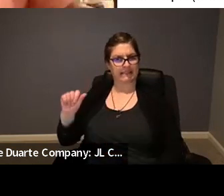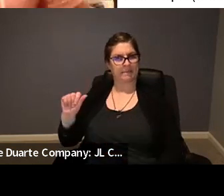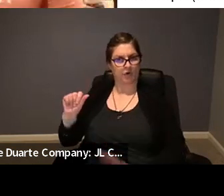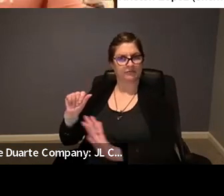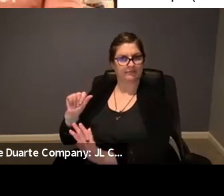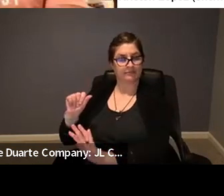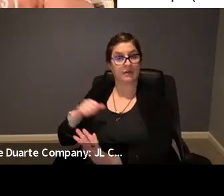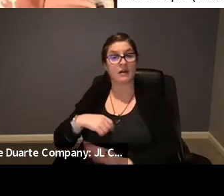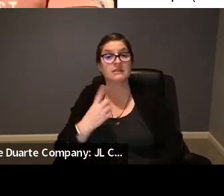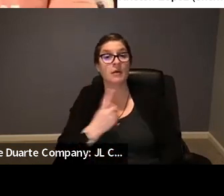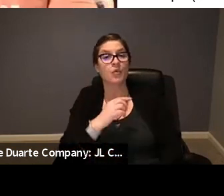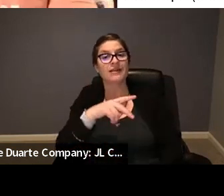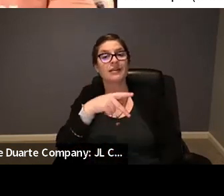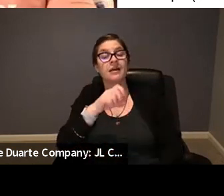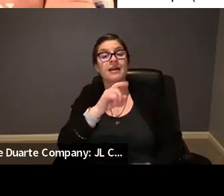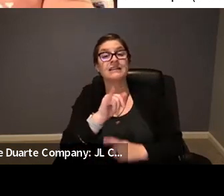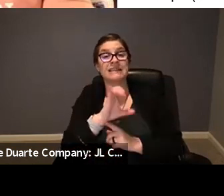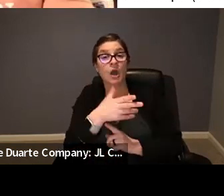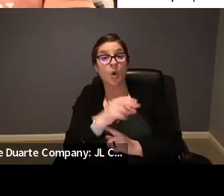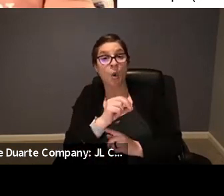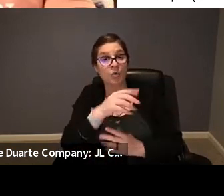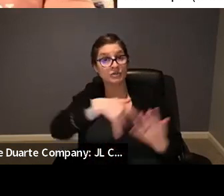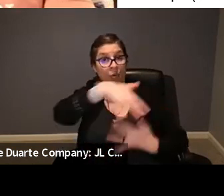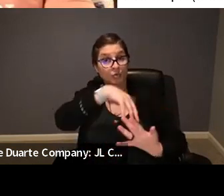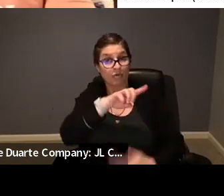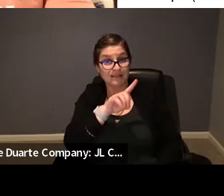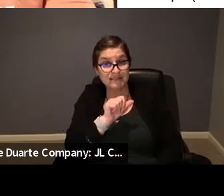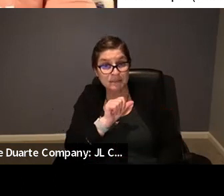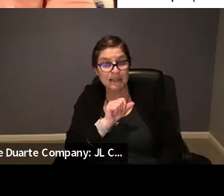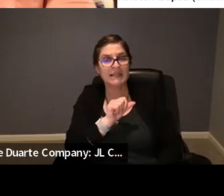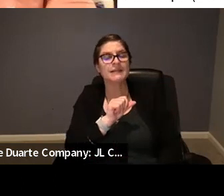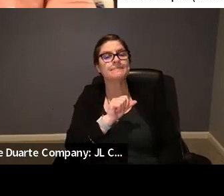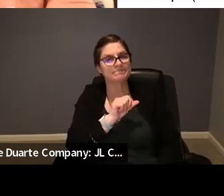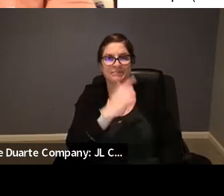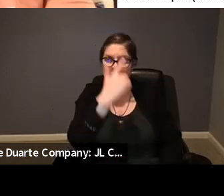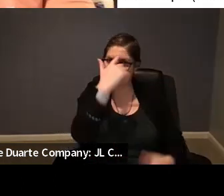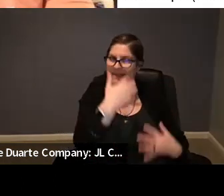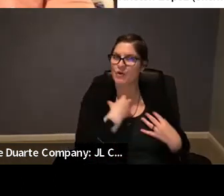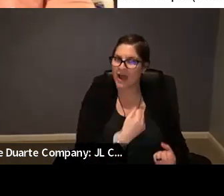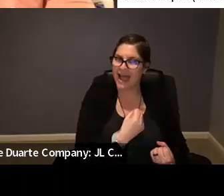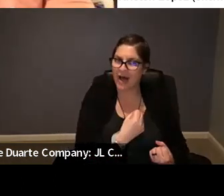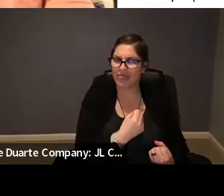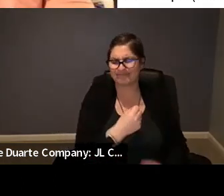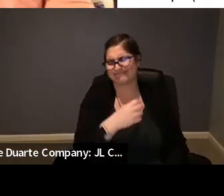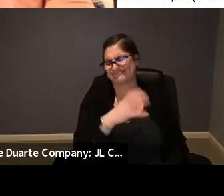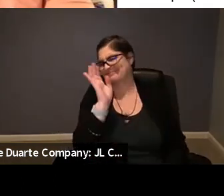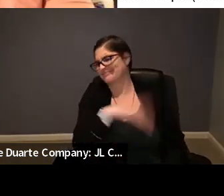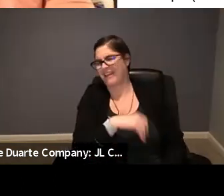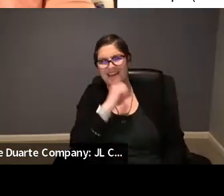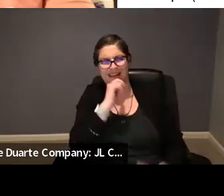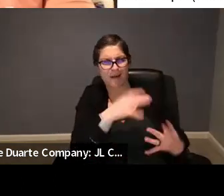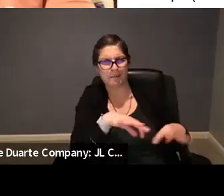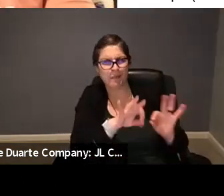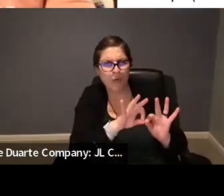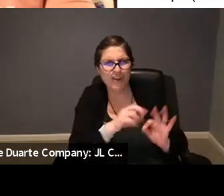with psychosocial disabilities, it's been, you know, your mental health doesn't matter. You're basically,